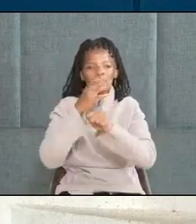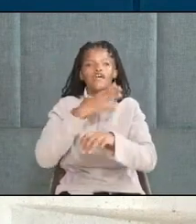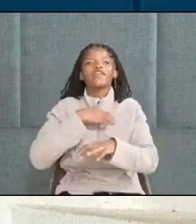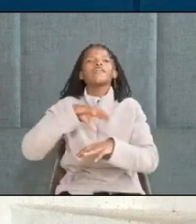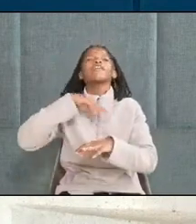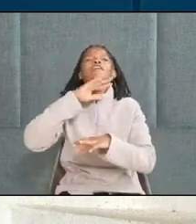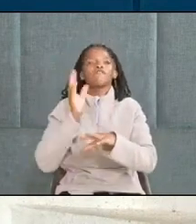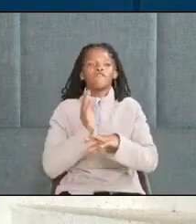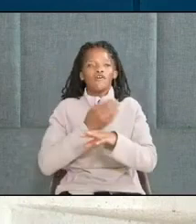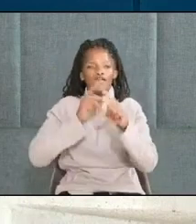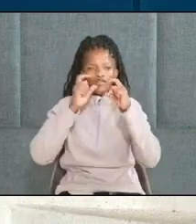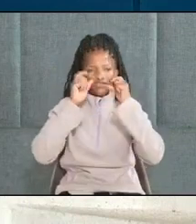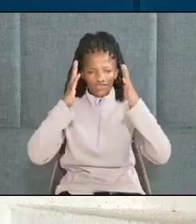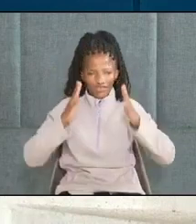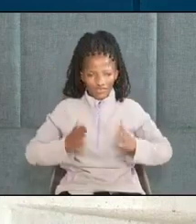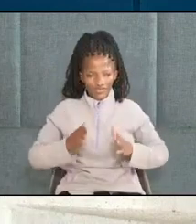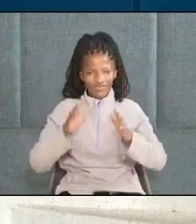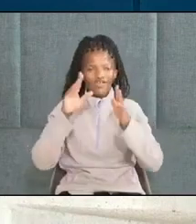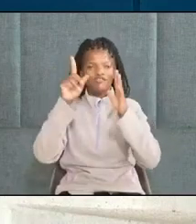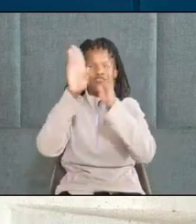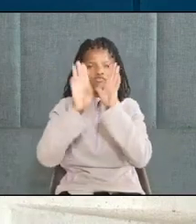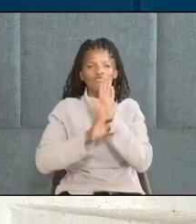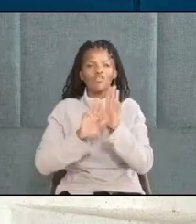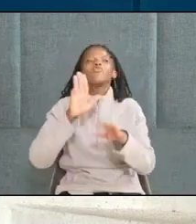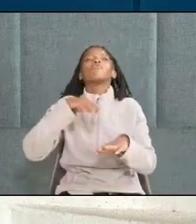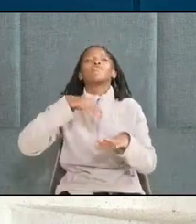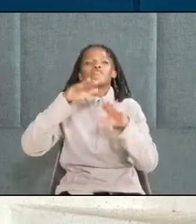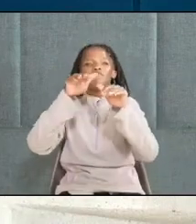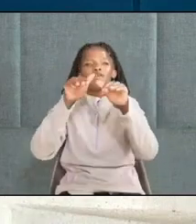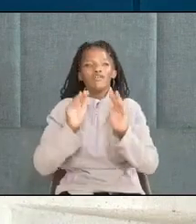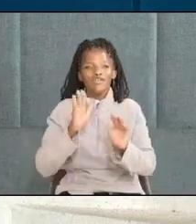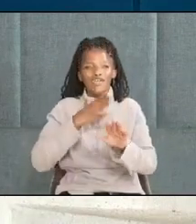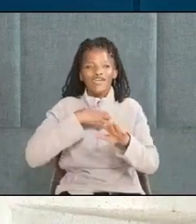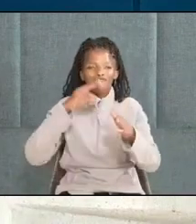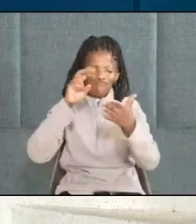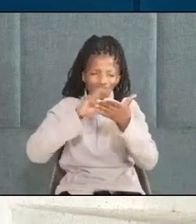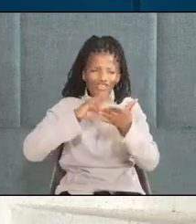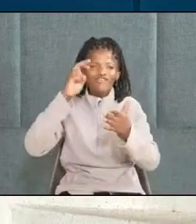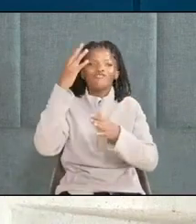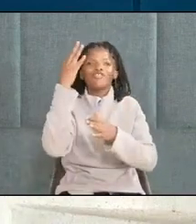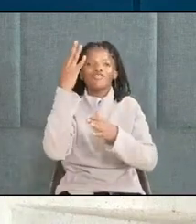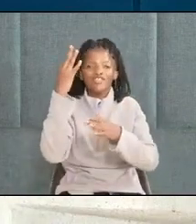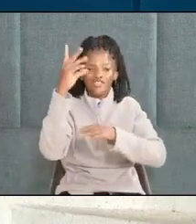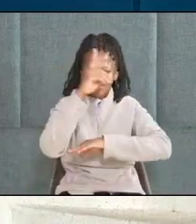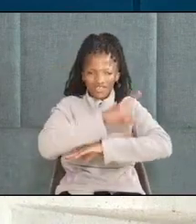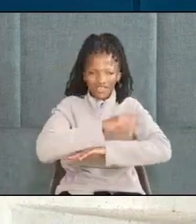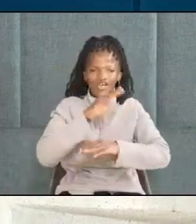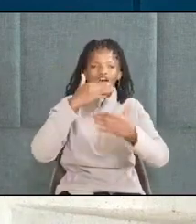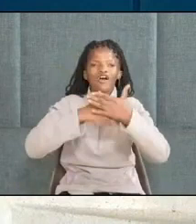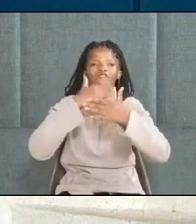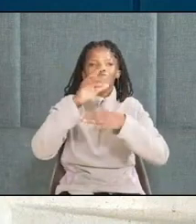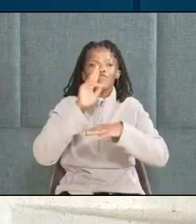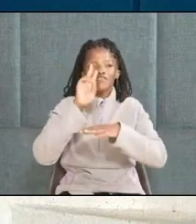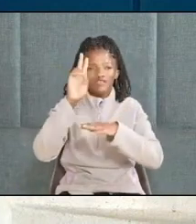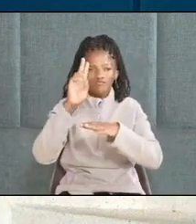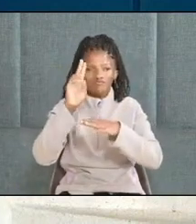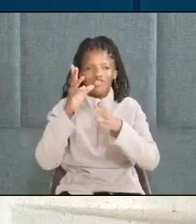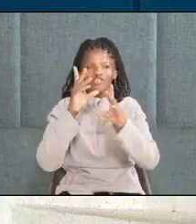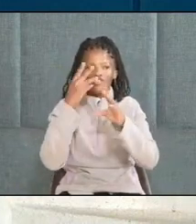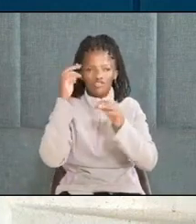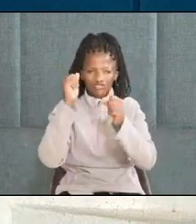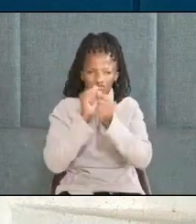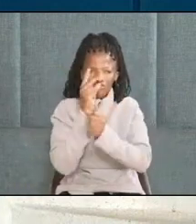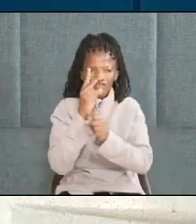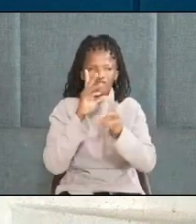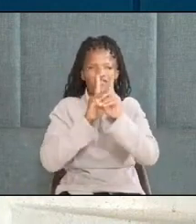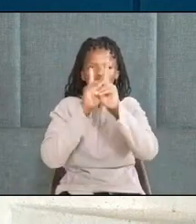our sins according to the scripture. He was buried and rose on the third day, after which he was seen by the 12 disciples.